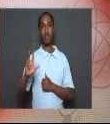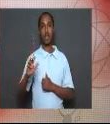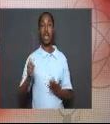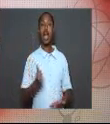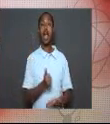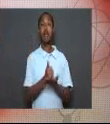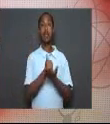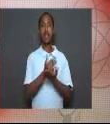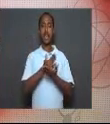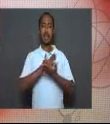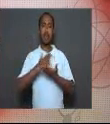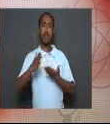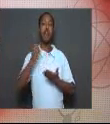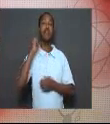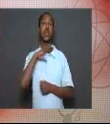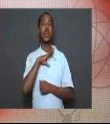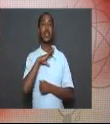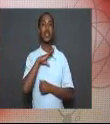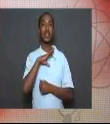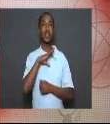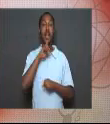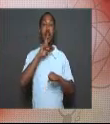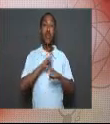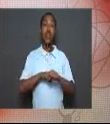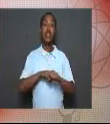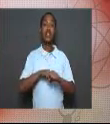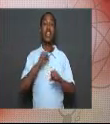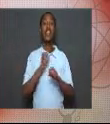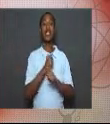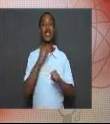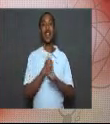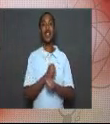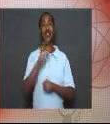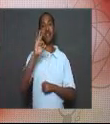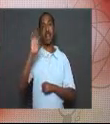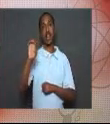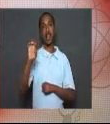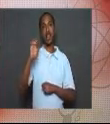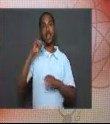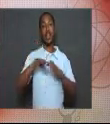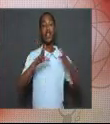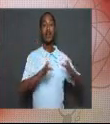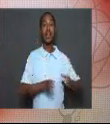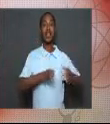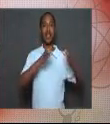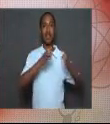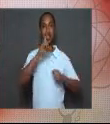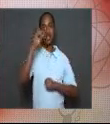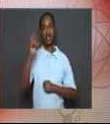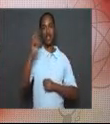helps in the removal of impurities during the extraction of iron in the blast